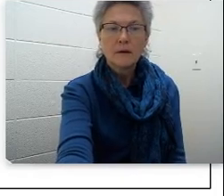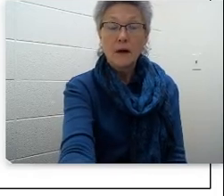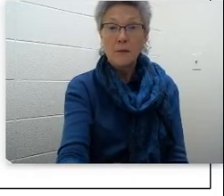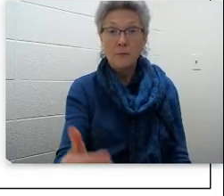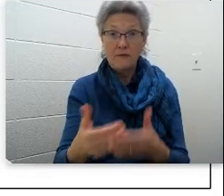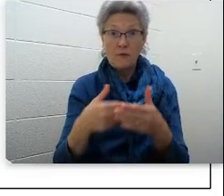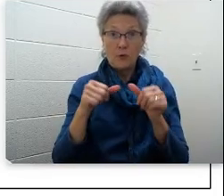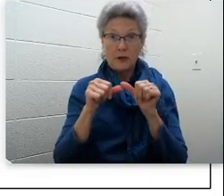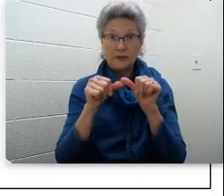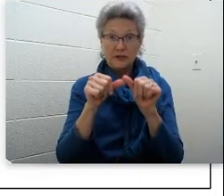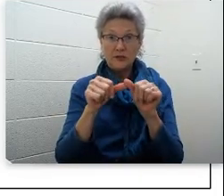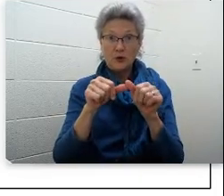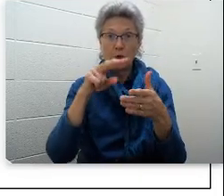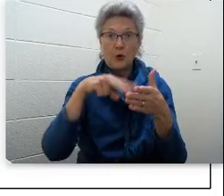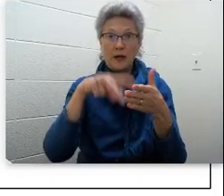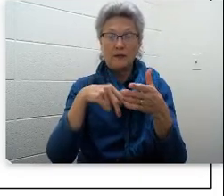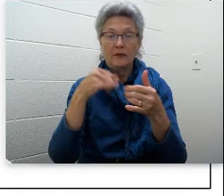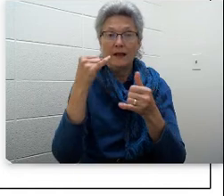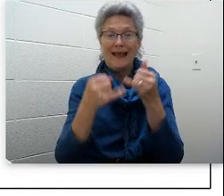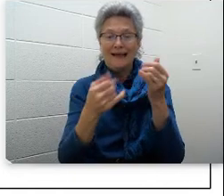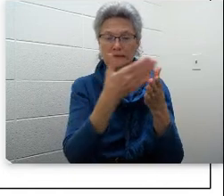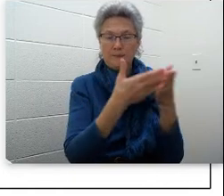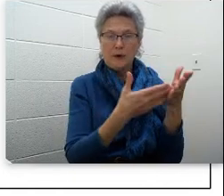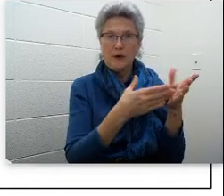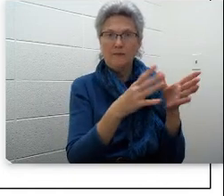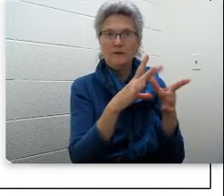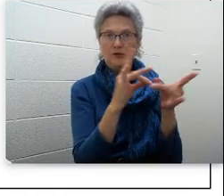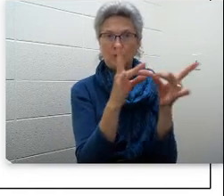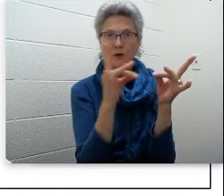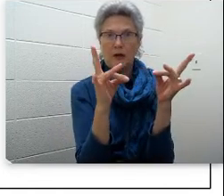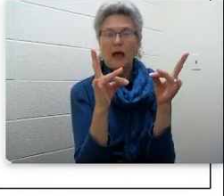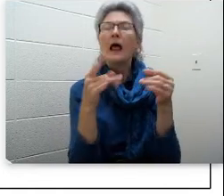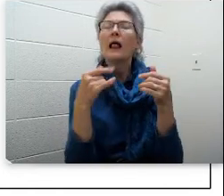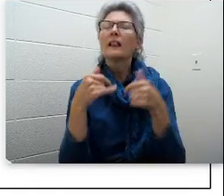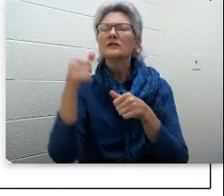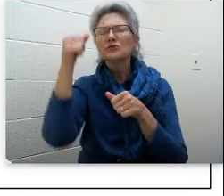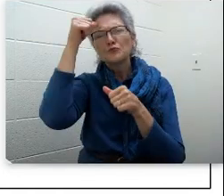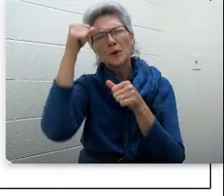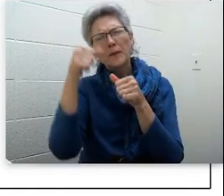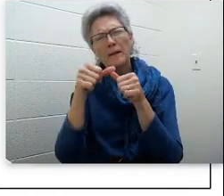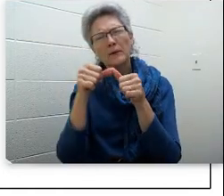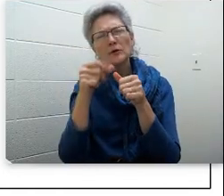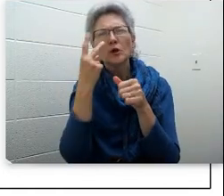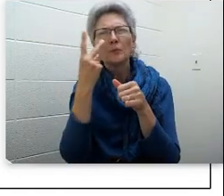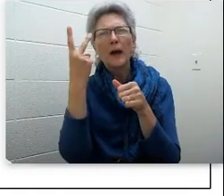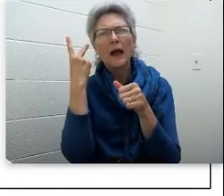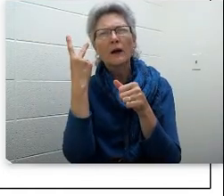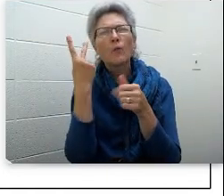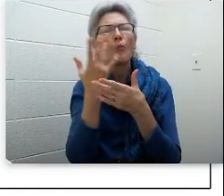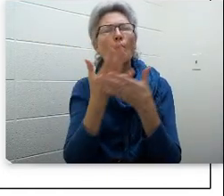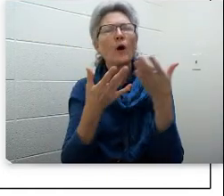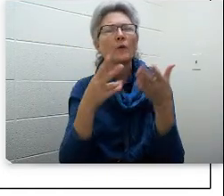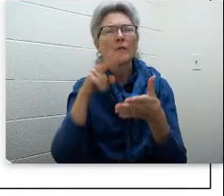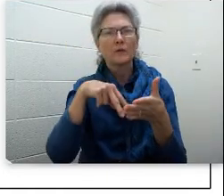Before we continue reading the last half of our text, let's refresh our memory about what we read